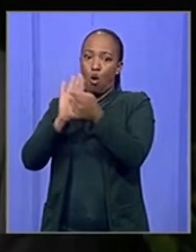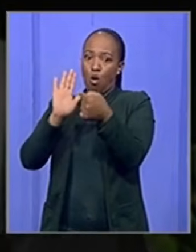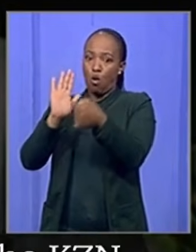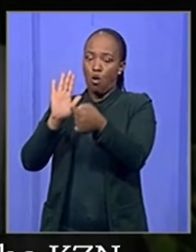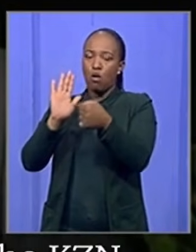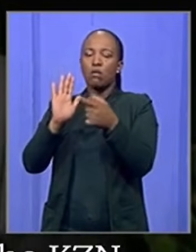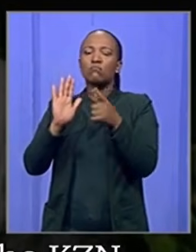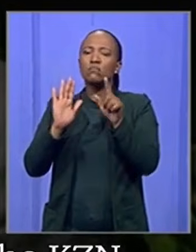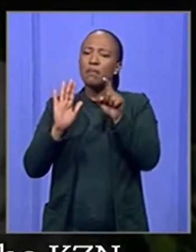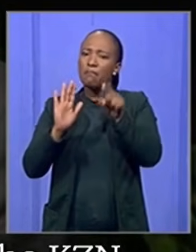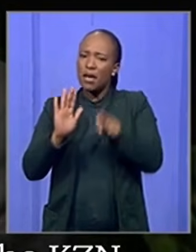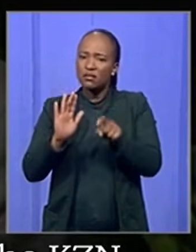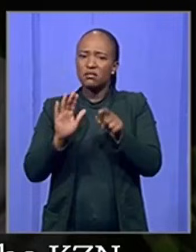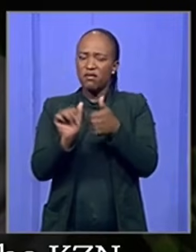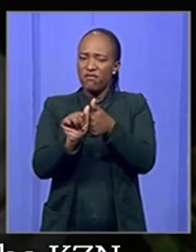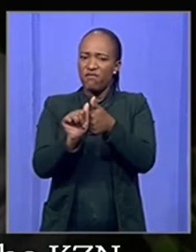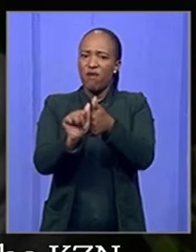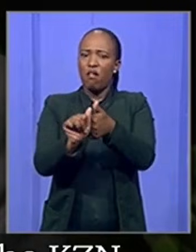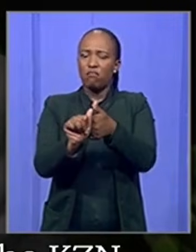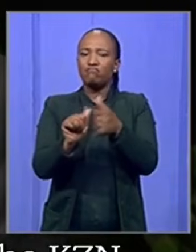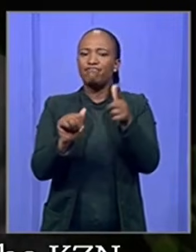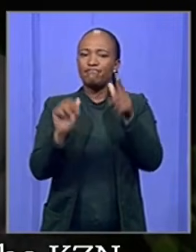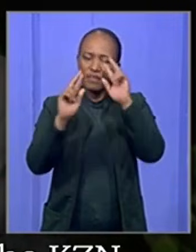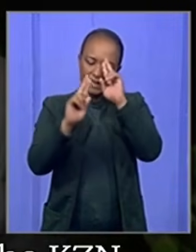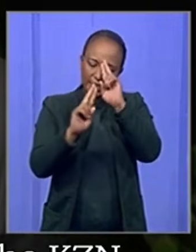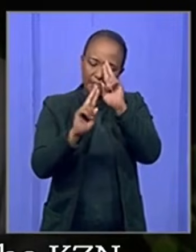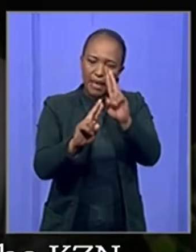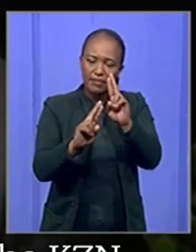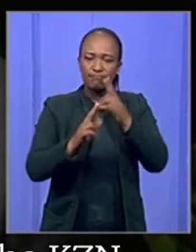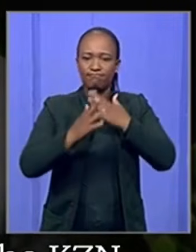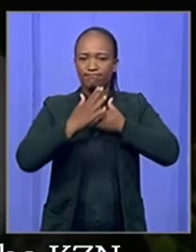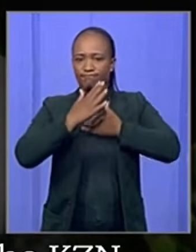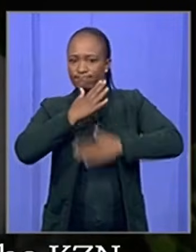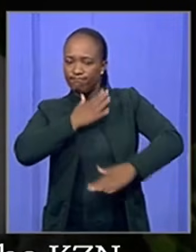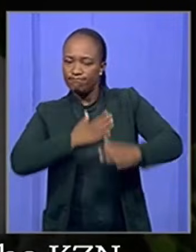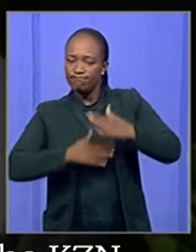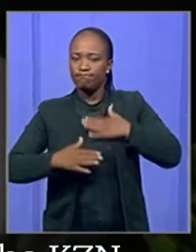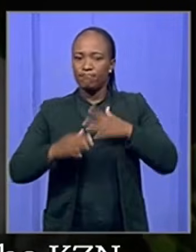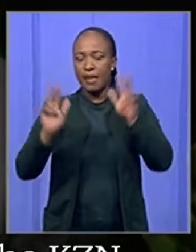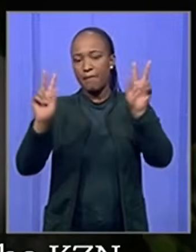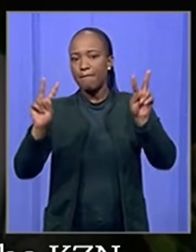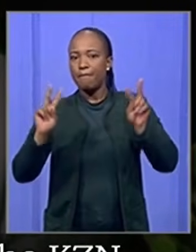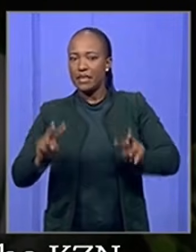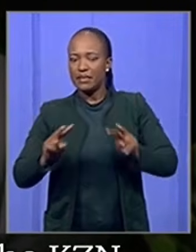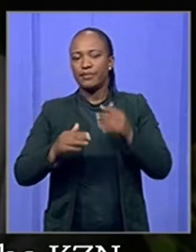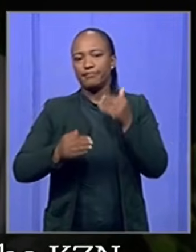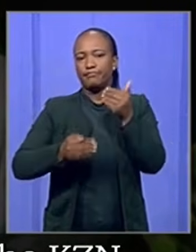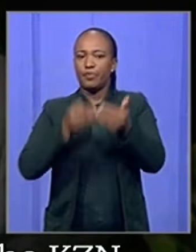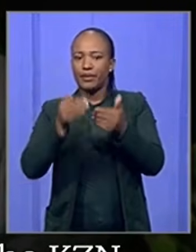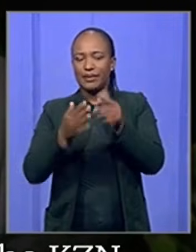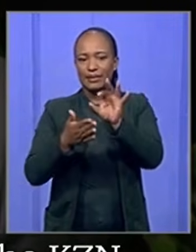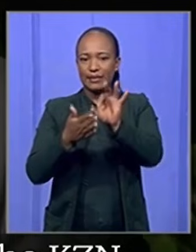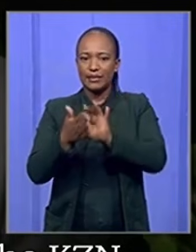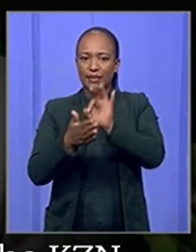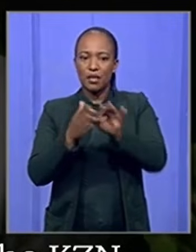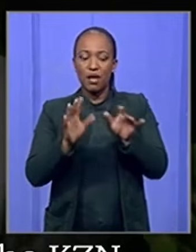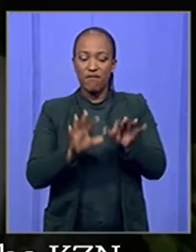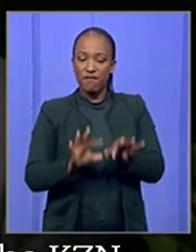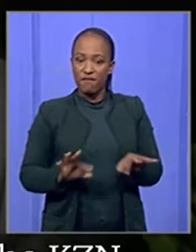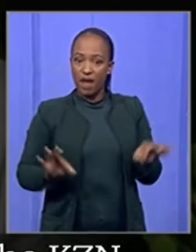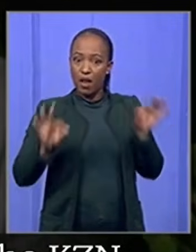tolerance, respect for diversity, and the peaceful resolution of disputes. These values